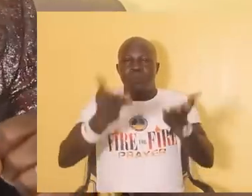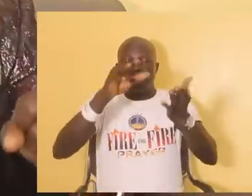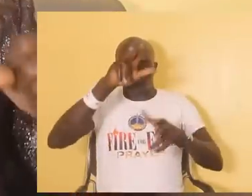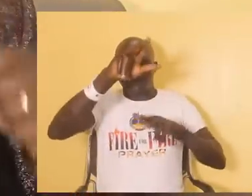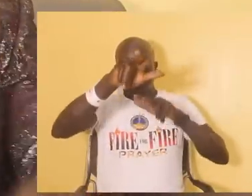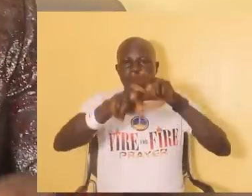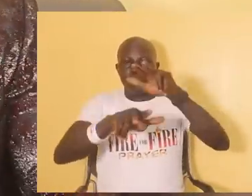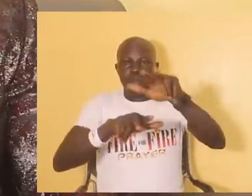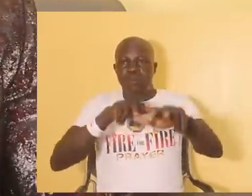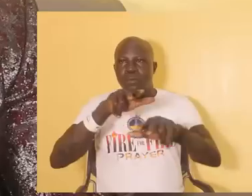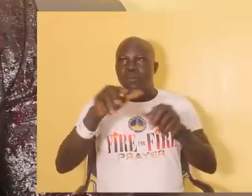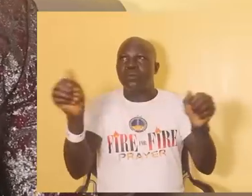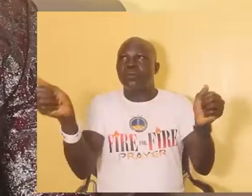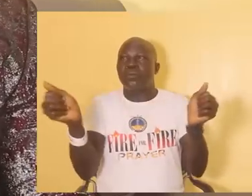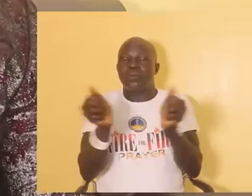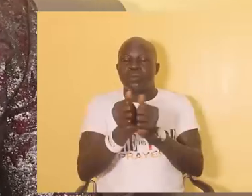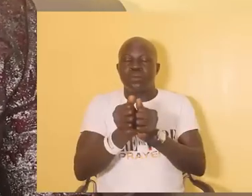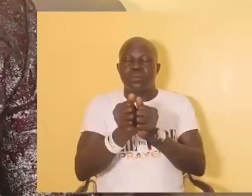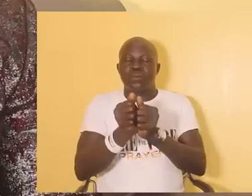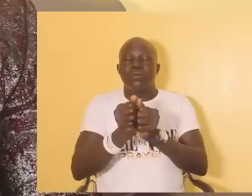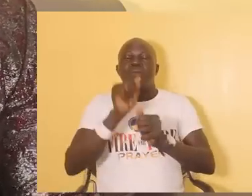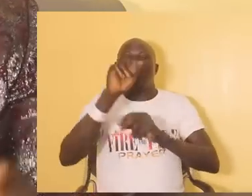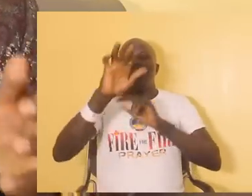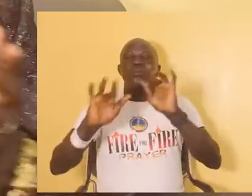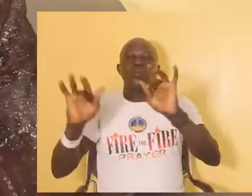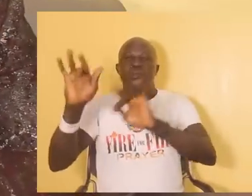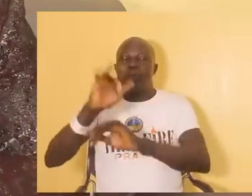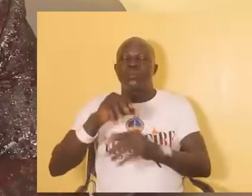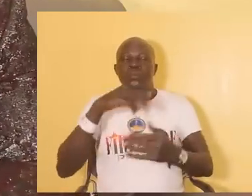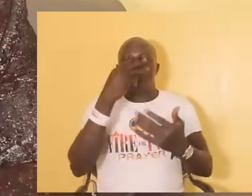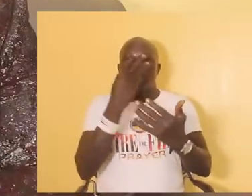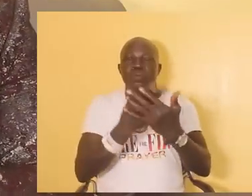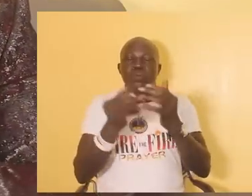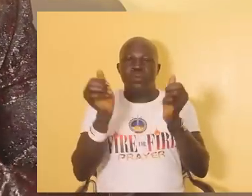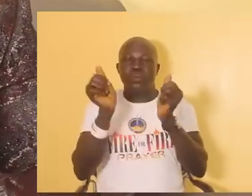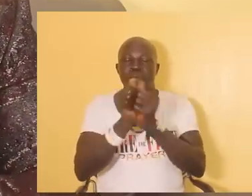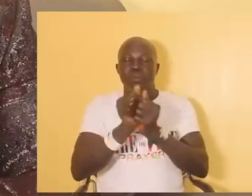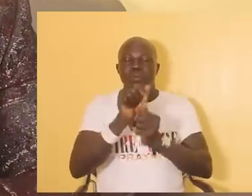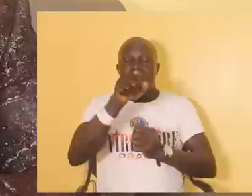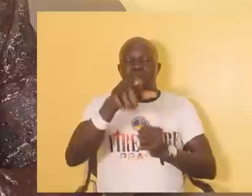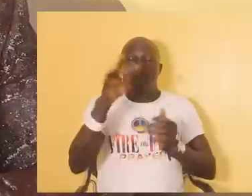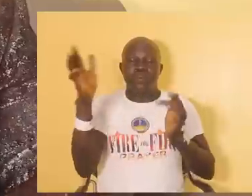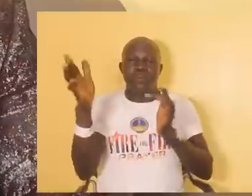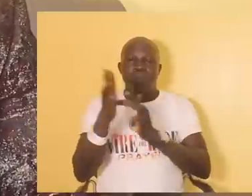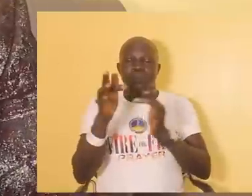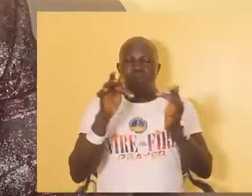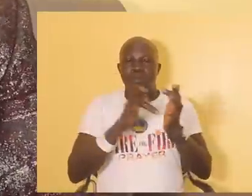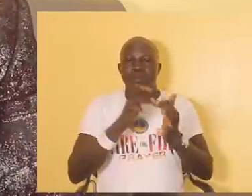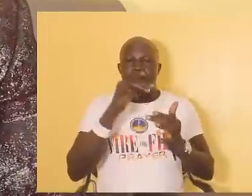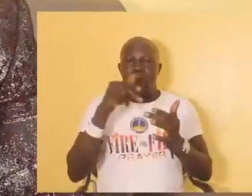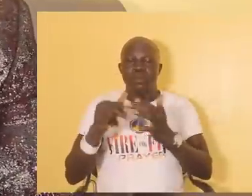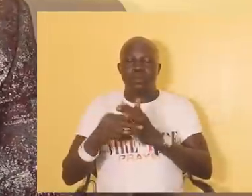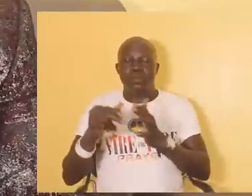wa pade anu yo de dara fun o Jesu oluwa wa